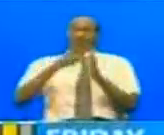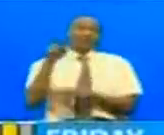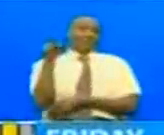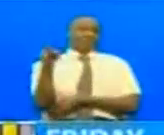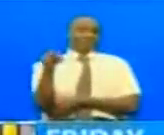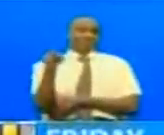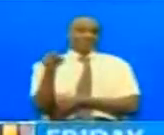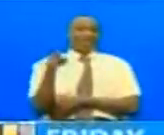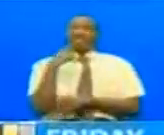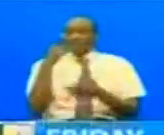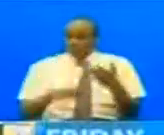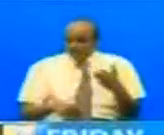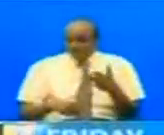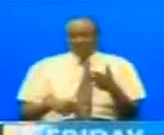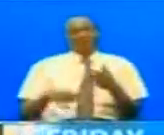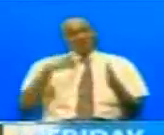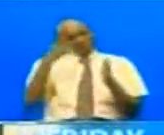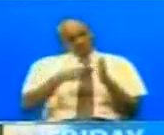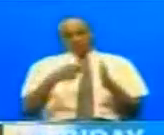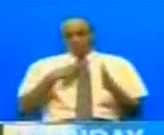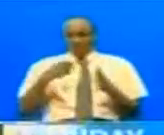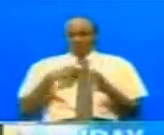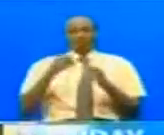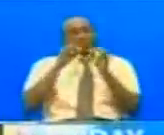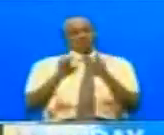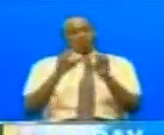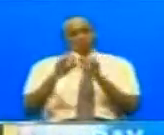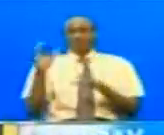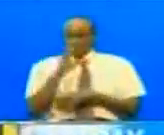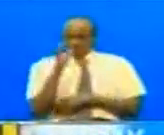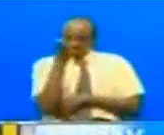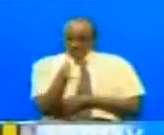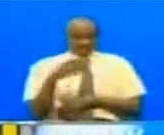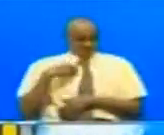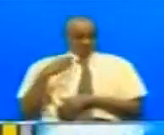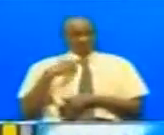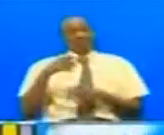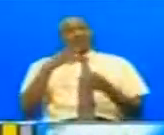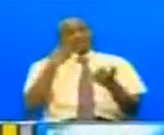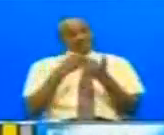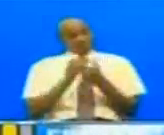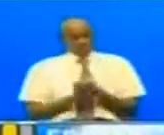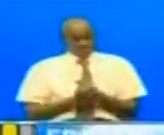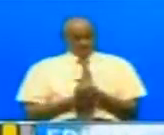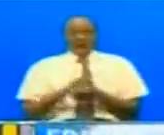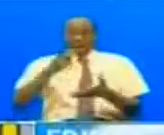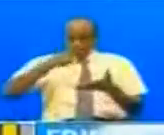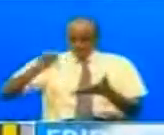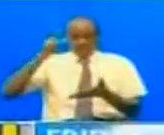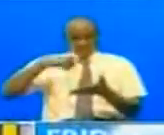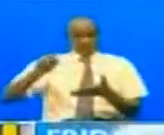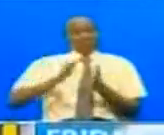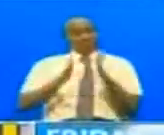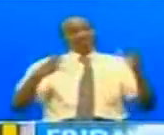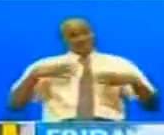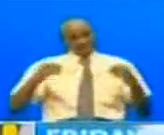EPZ, referring to the factory's plans to dispose of the toxic waste created by the metal refinery and approvals from Public Health